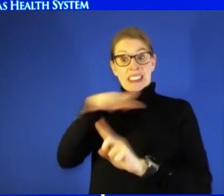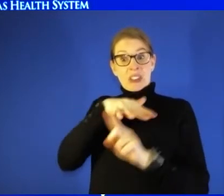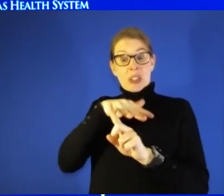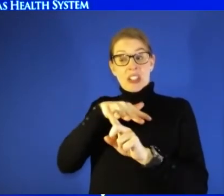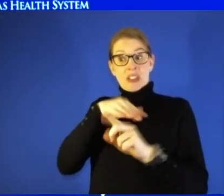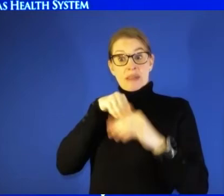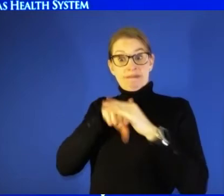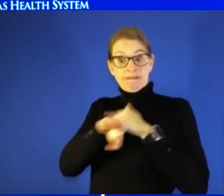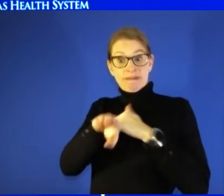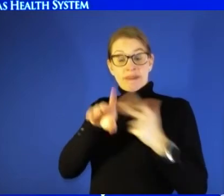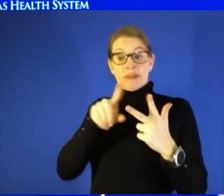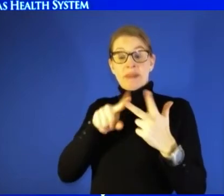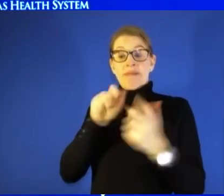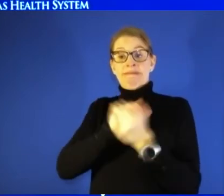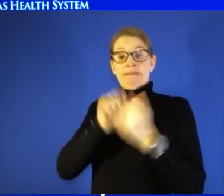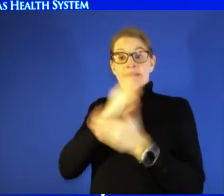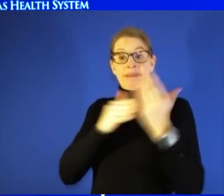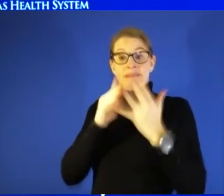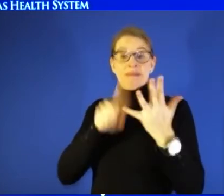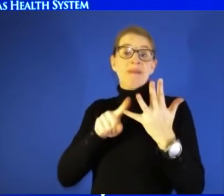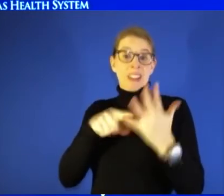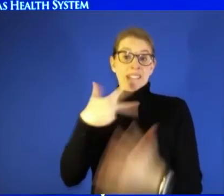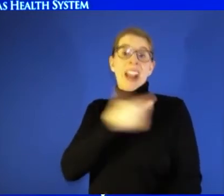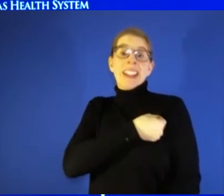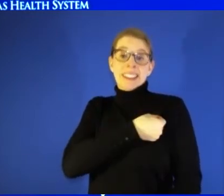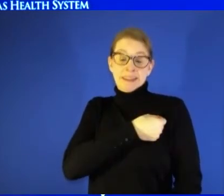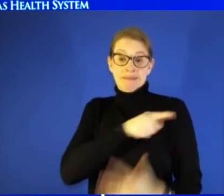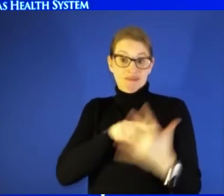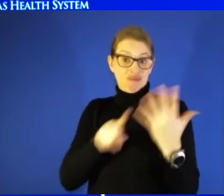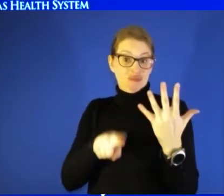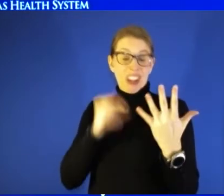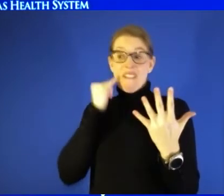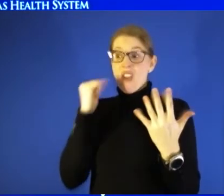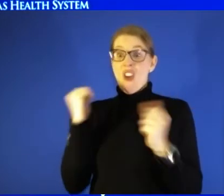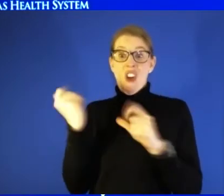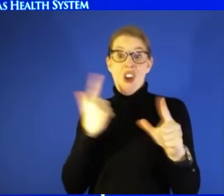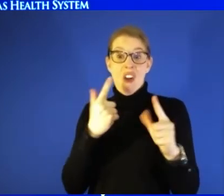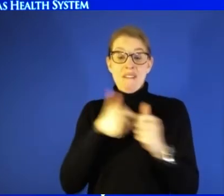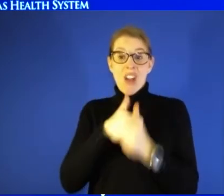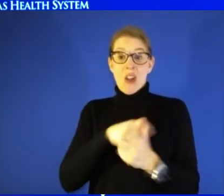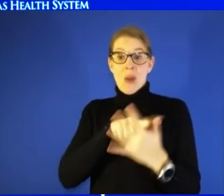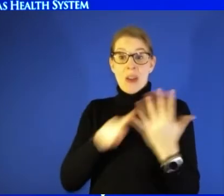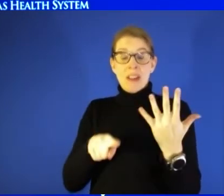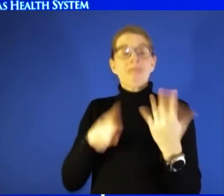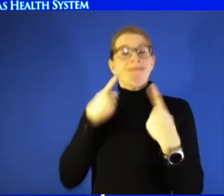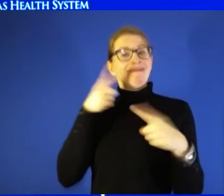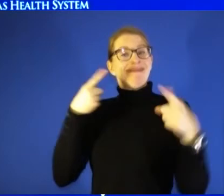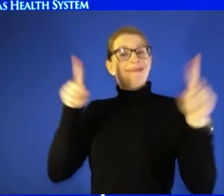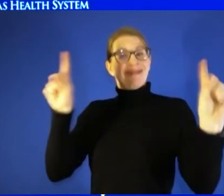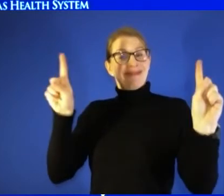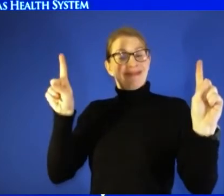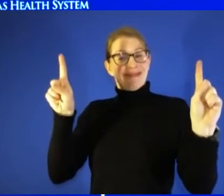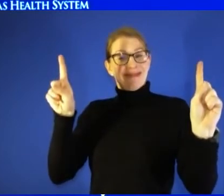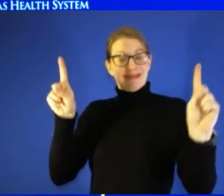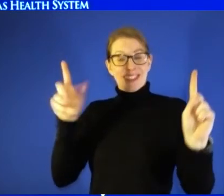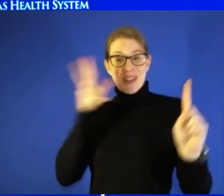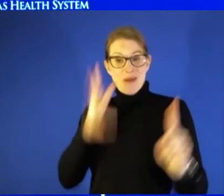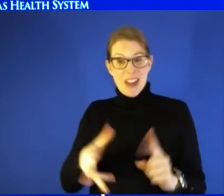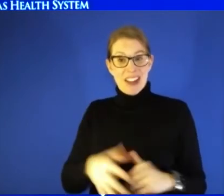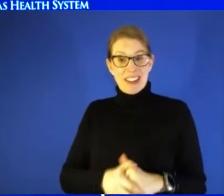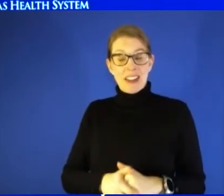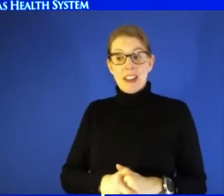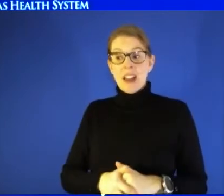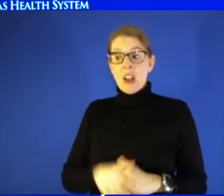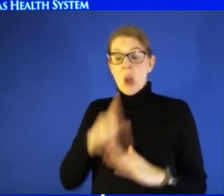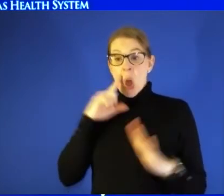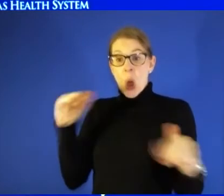hygiene, and of course vaccination. And if we all do that, we will be able to come through this. Hopefully any further surges will not be like